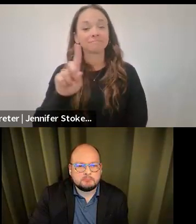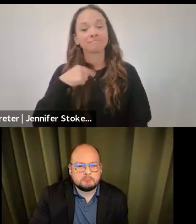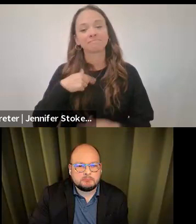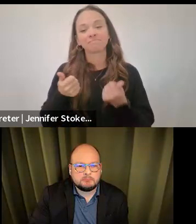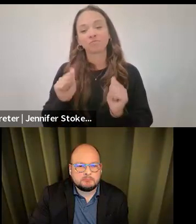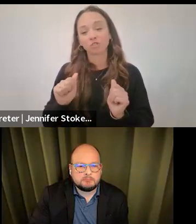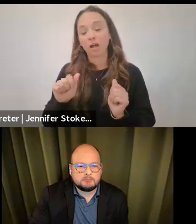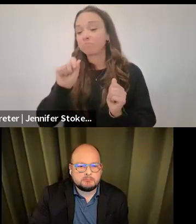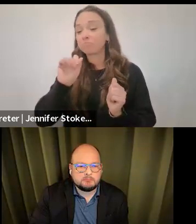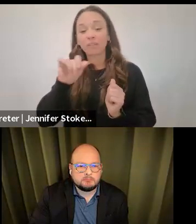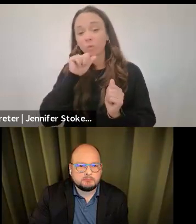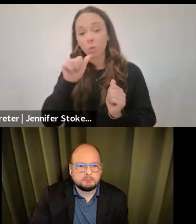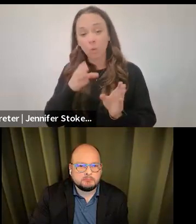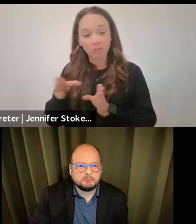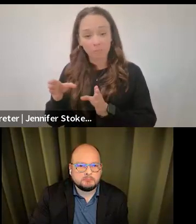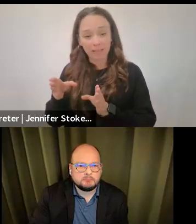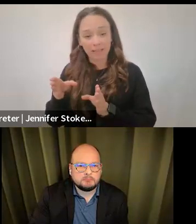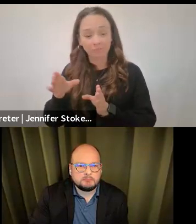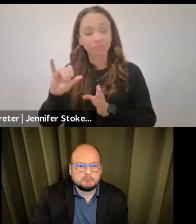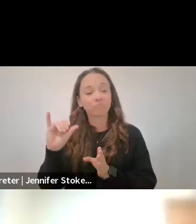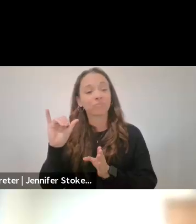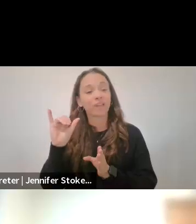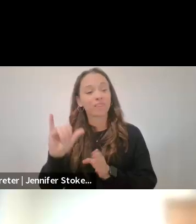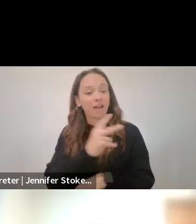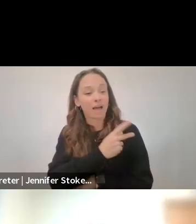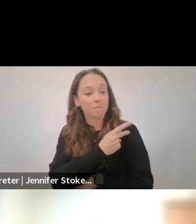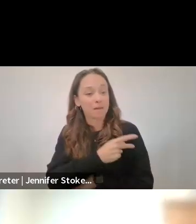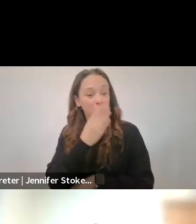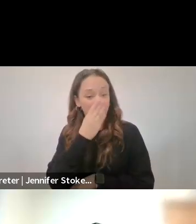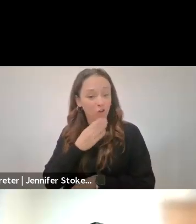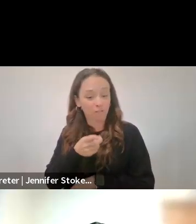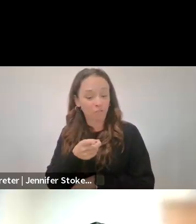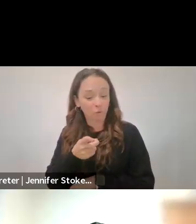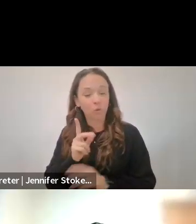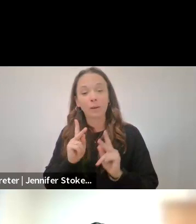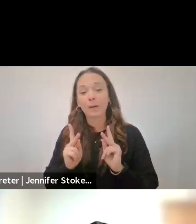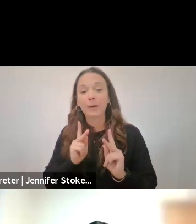the patient is in front of you, people are not going to consistently